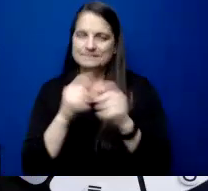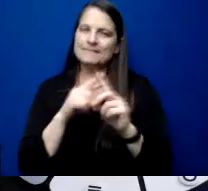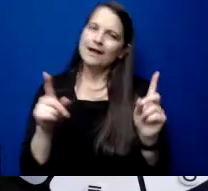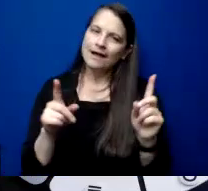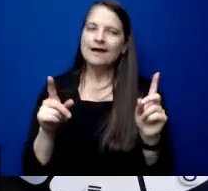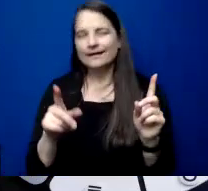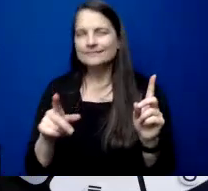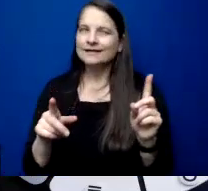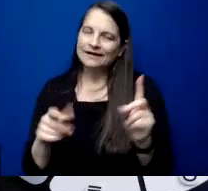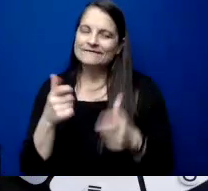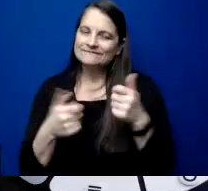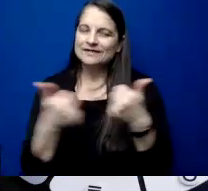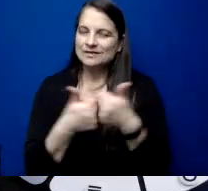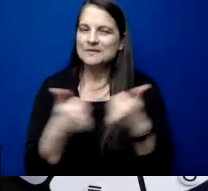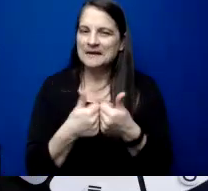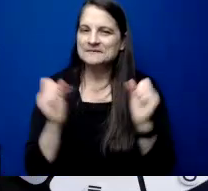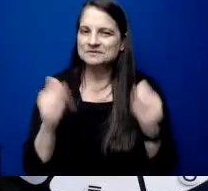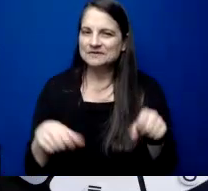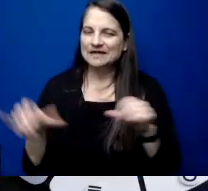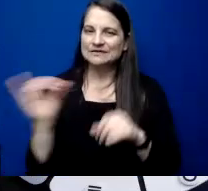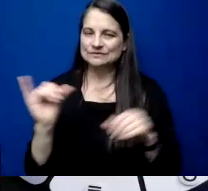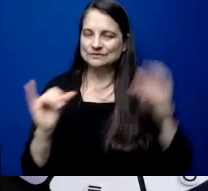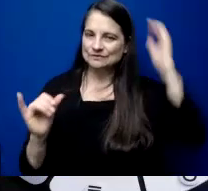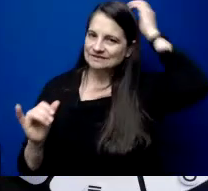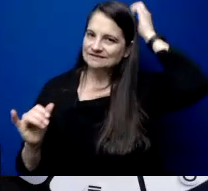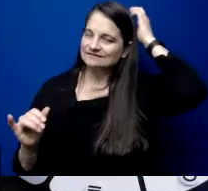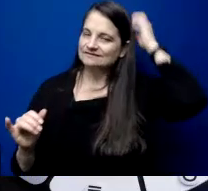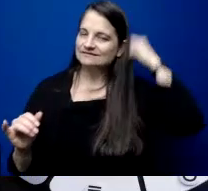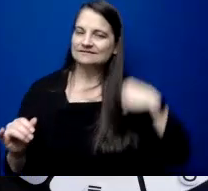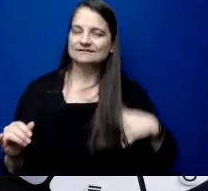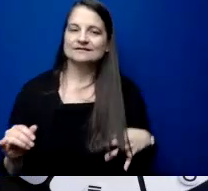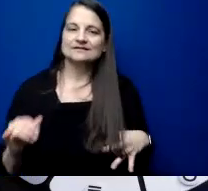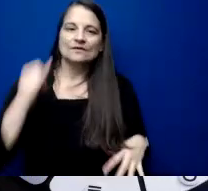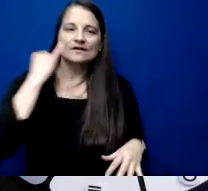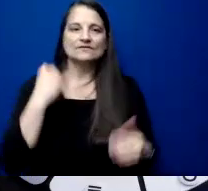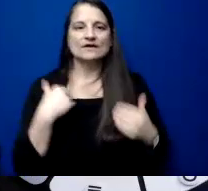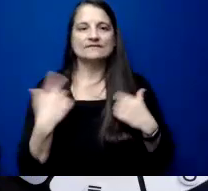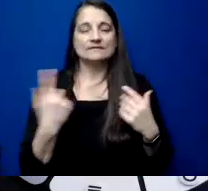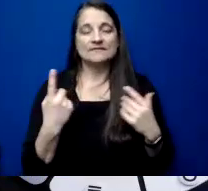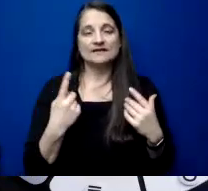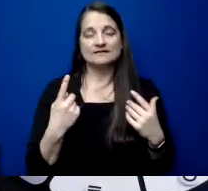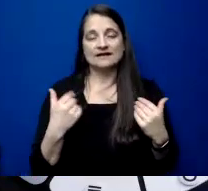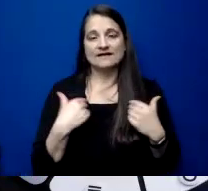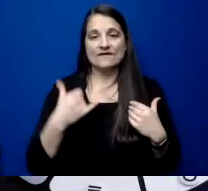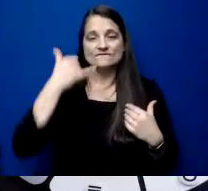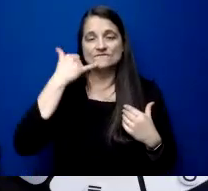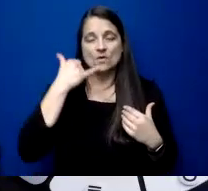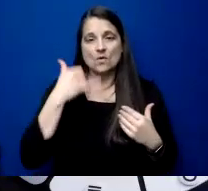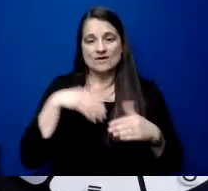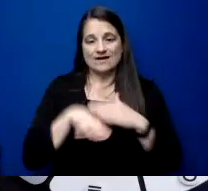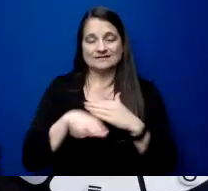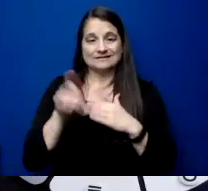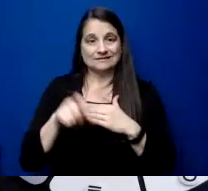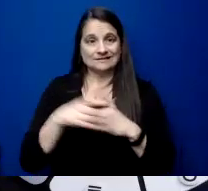Because if you are having a video game night or a game that requires using phone access, there are a lot of different types of